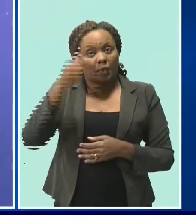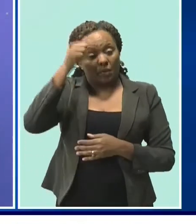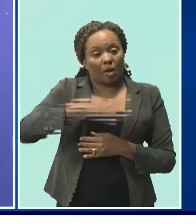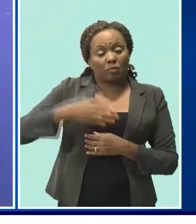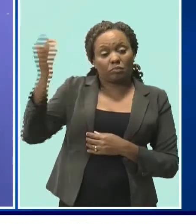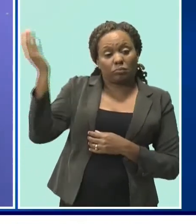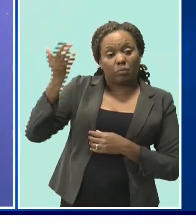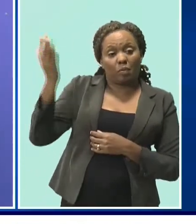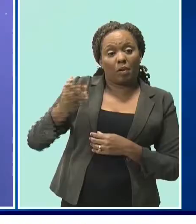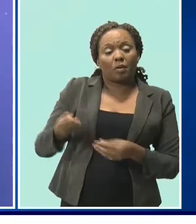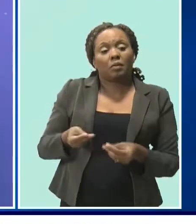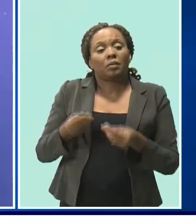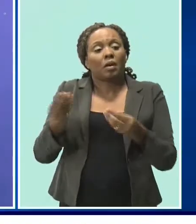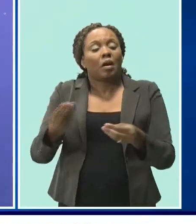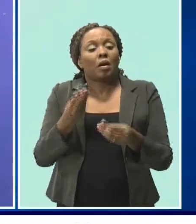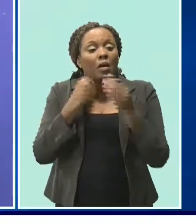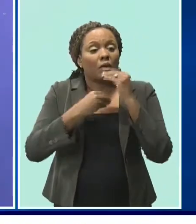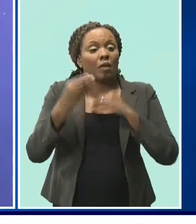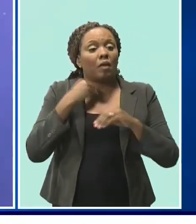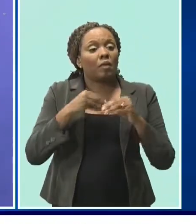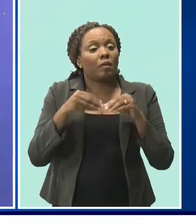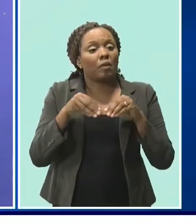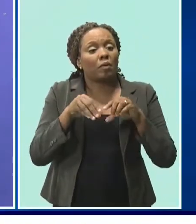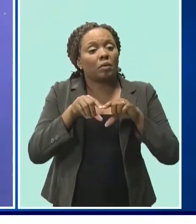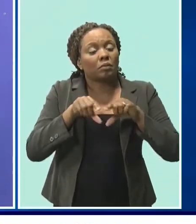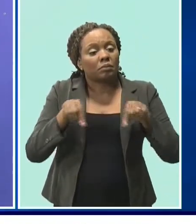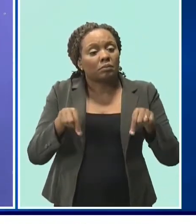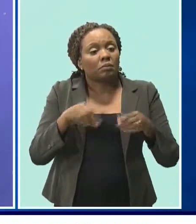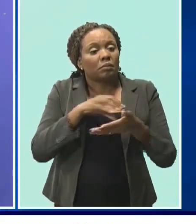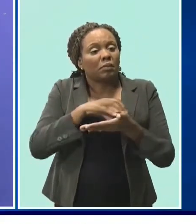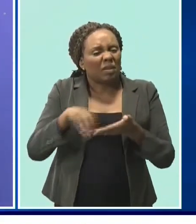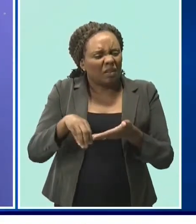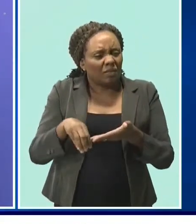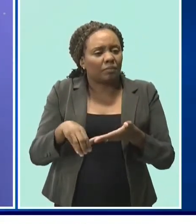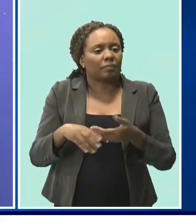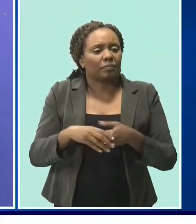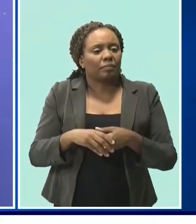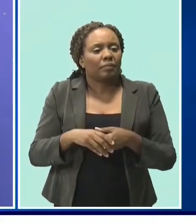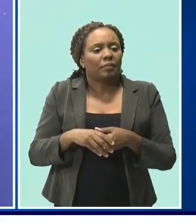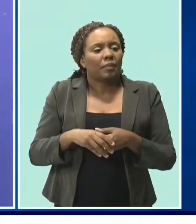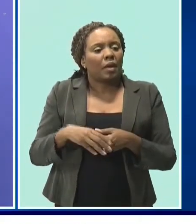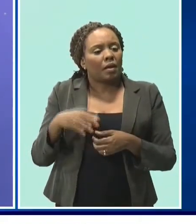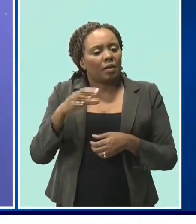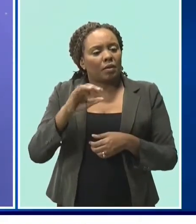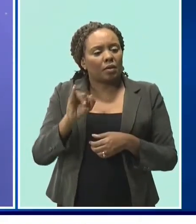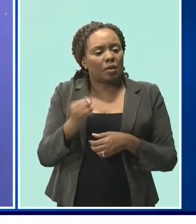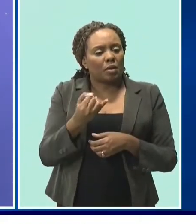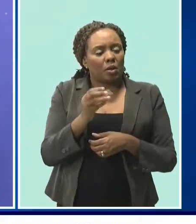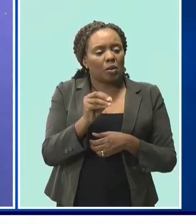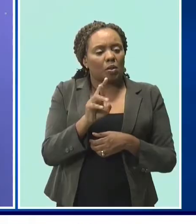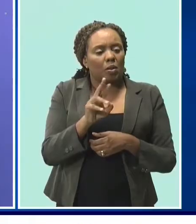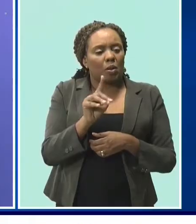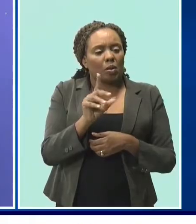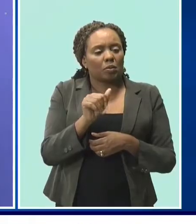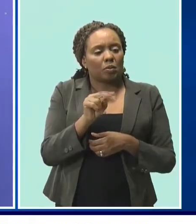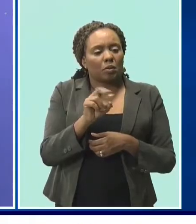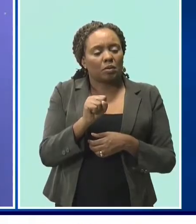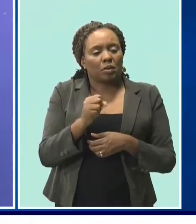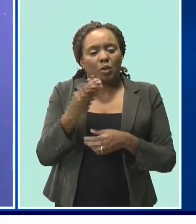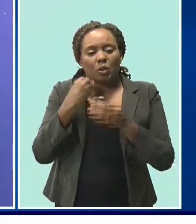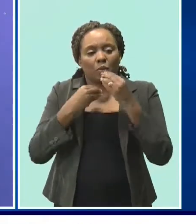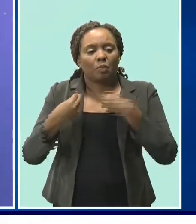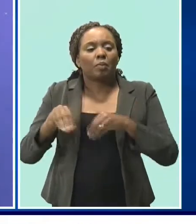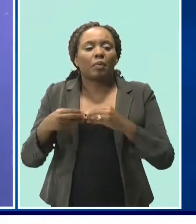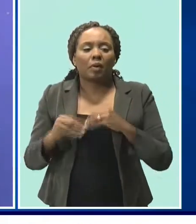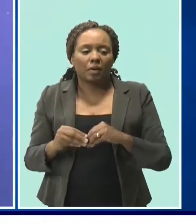presentation of prepaid food vouchers by the Rotary Club of Barbados West to the Household Mitigation Unit. Jordan Supermarket has